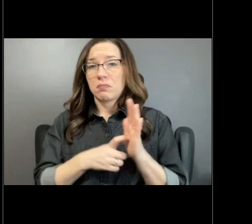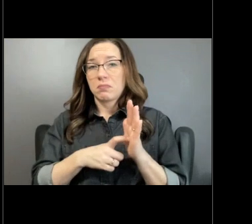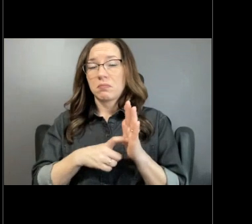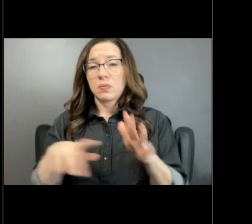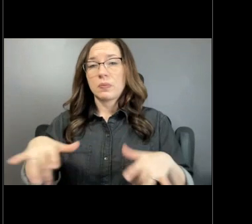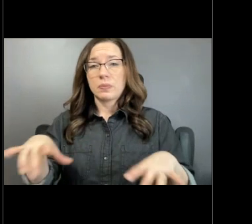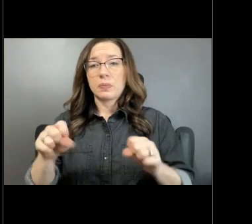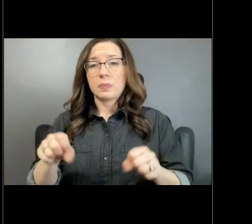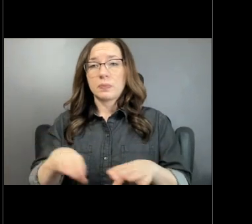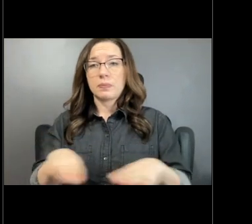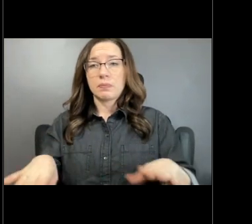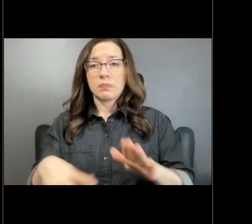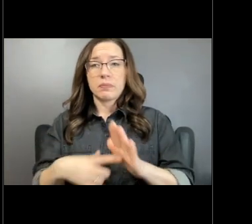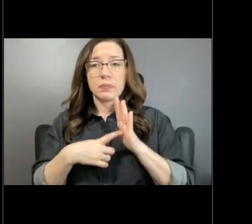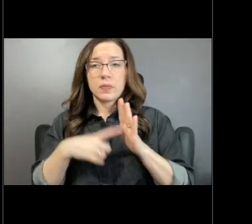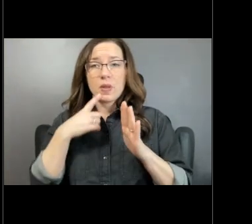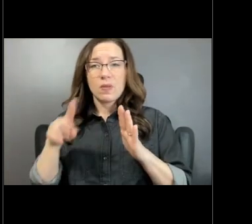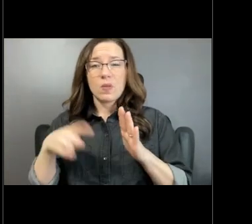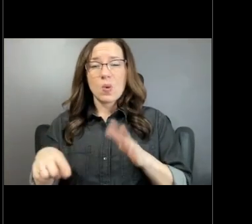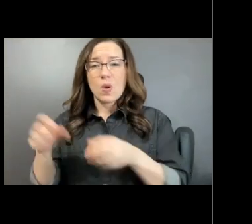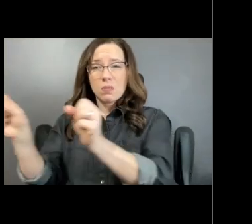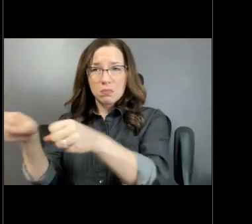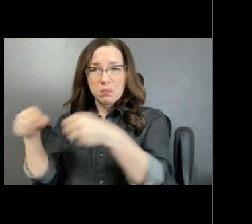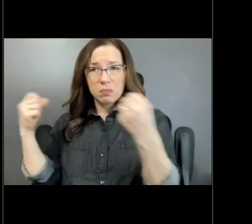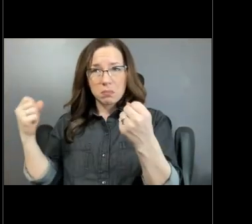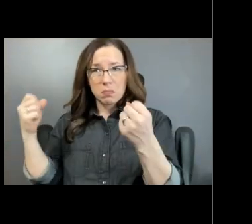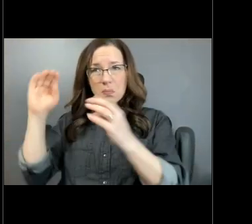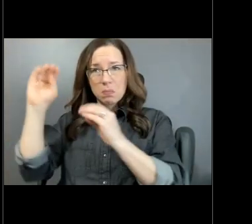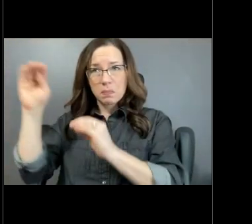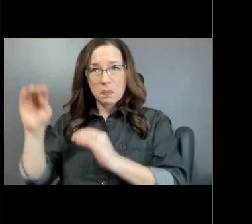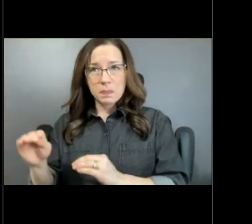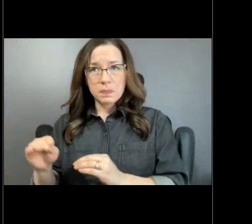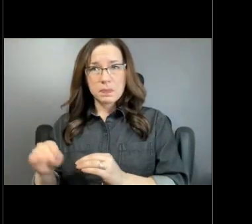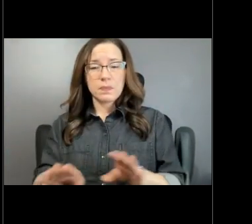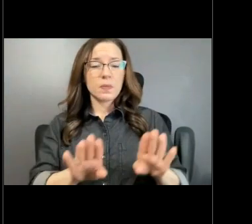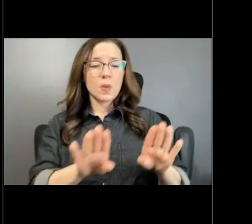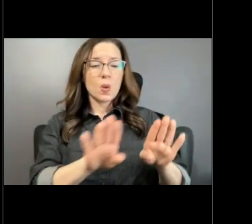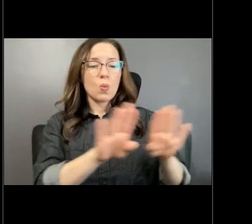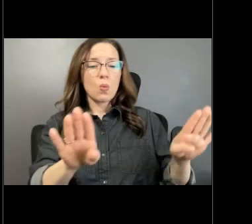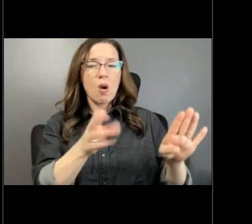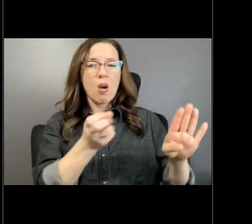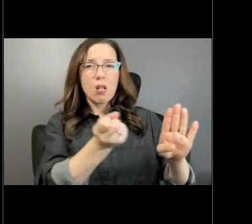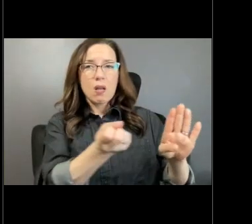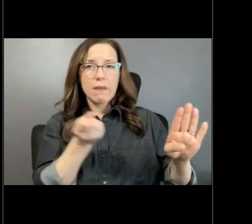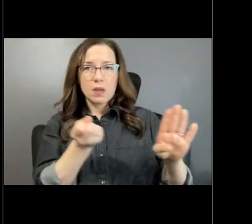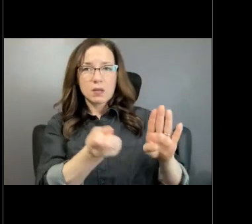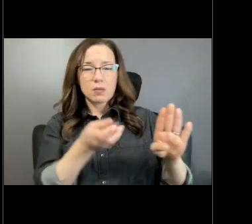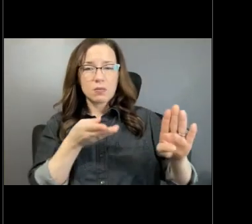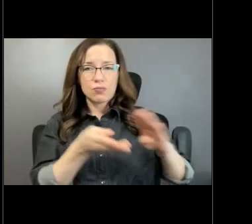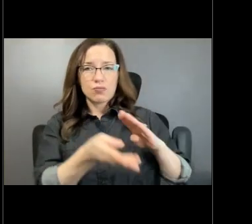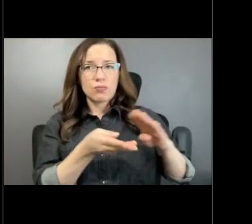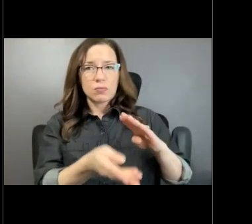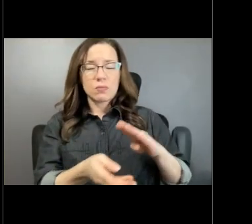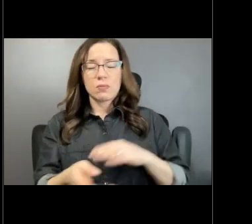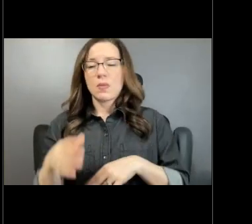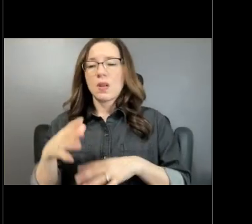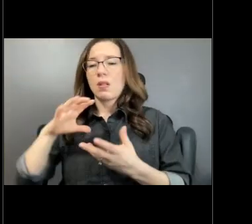space requirements for pantries, wall ovens, and laundry